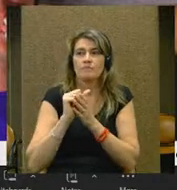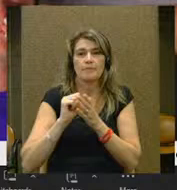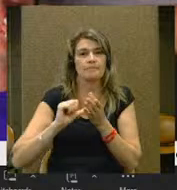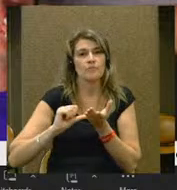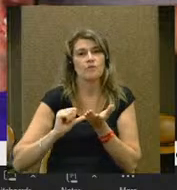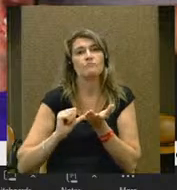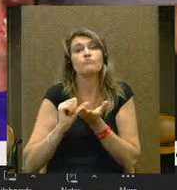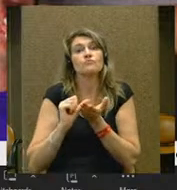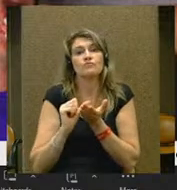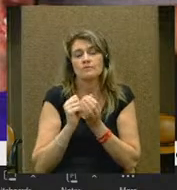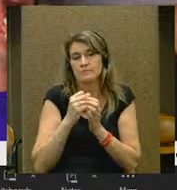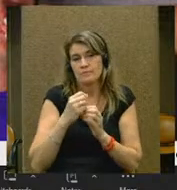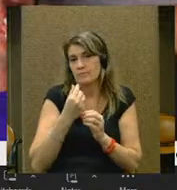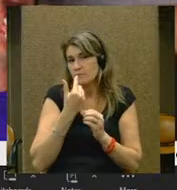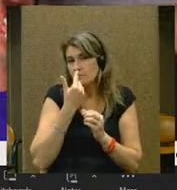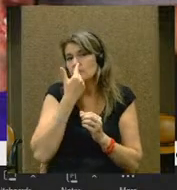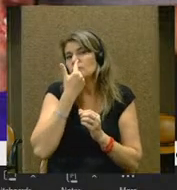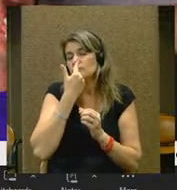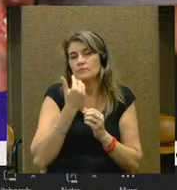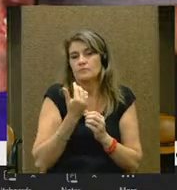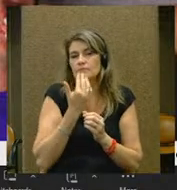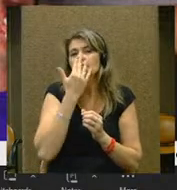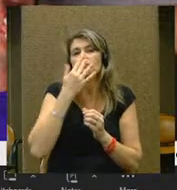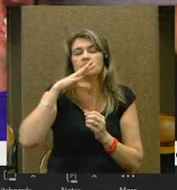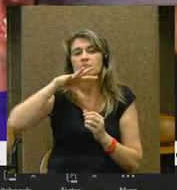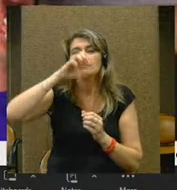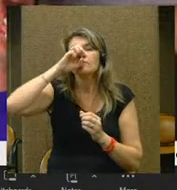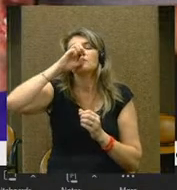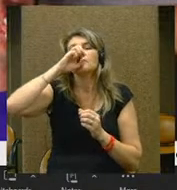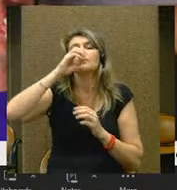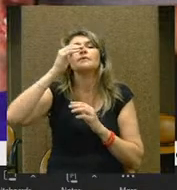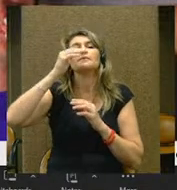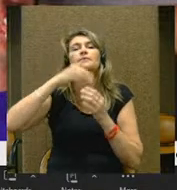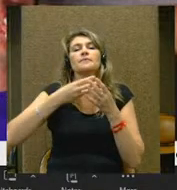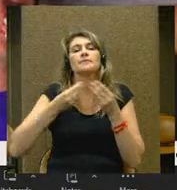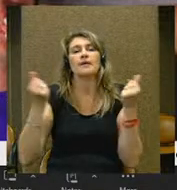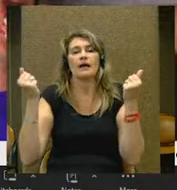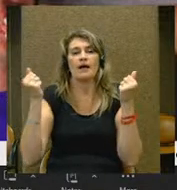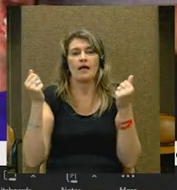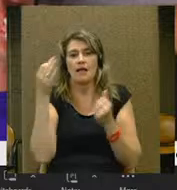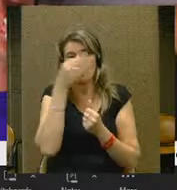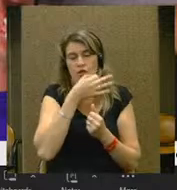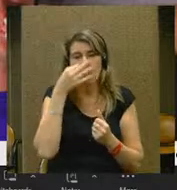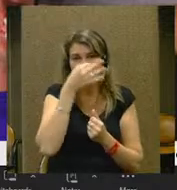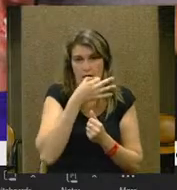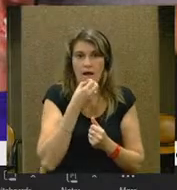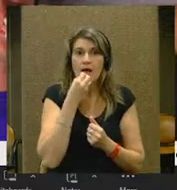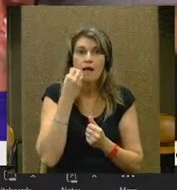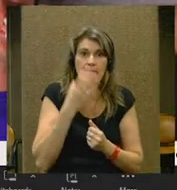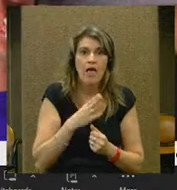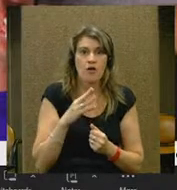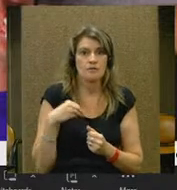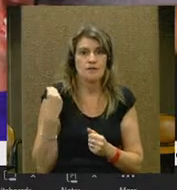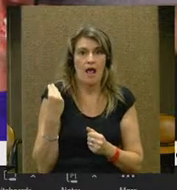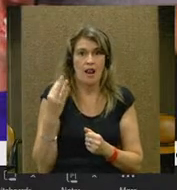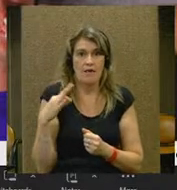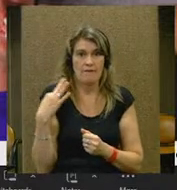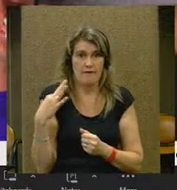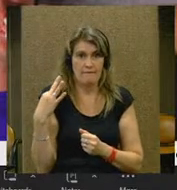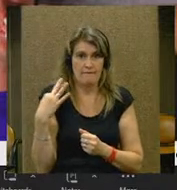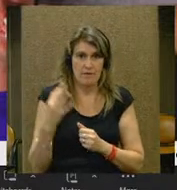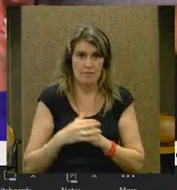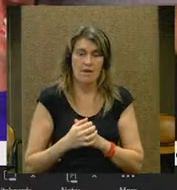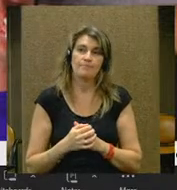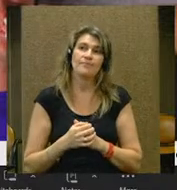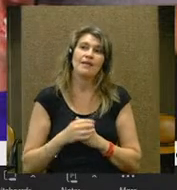especially we see a lot in terms of harm reduction organizations. And so this is something that when John Walsh just mentioned, in the United States, there's